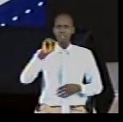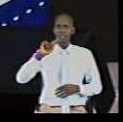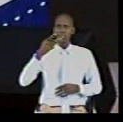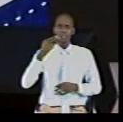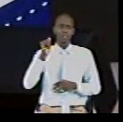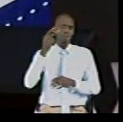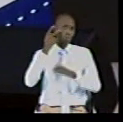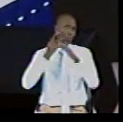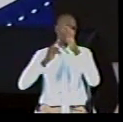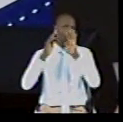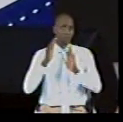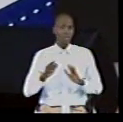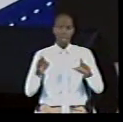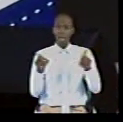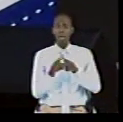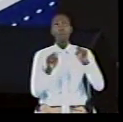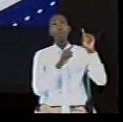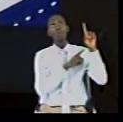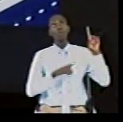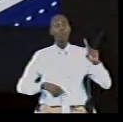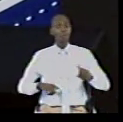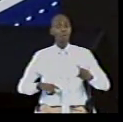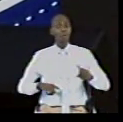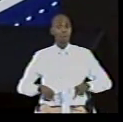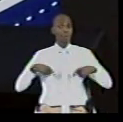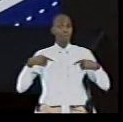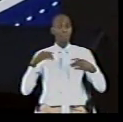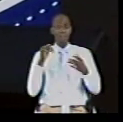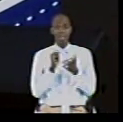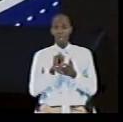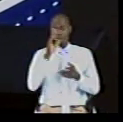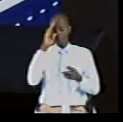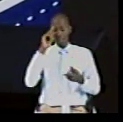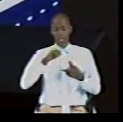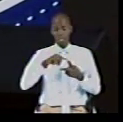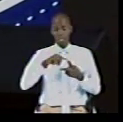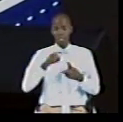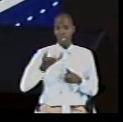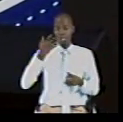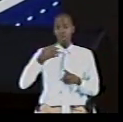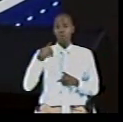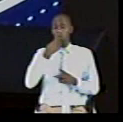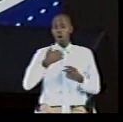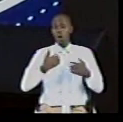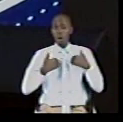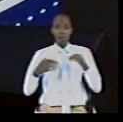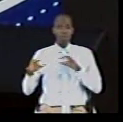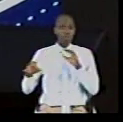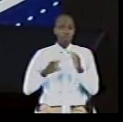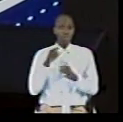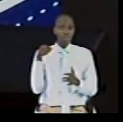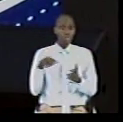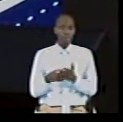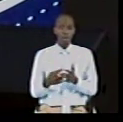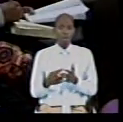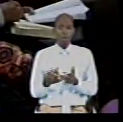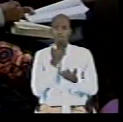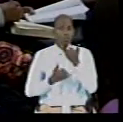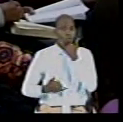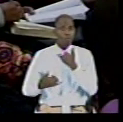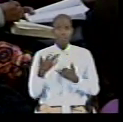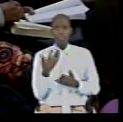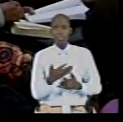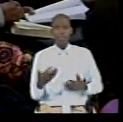Lord liveth, the man that has done this thing shall